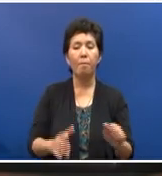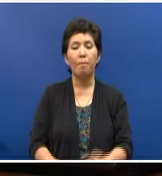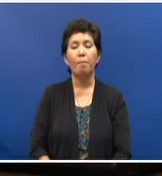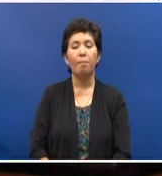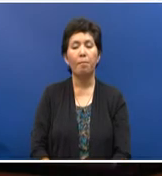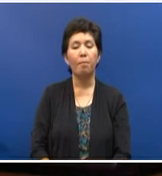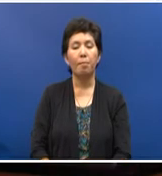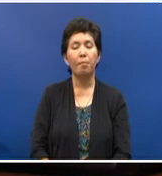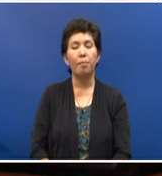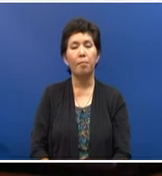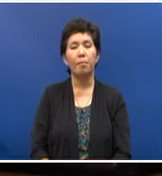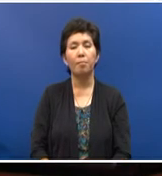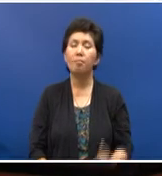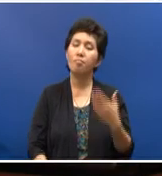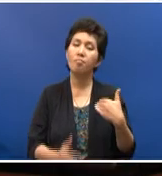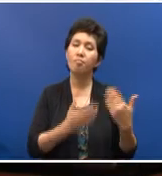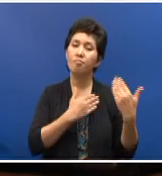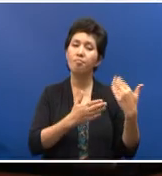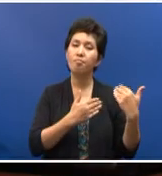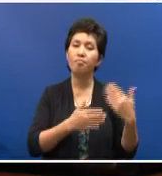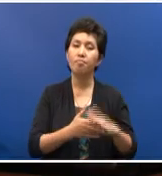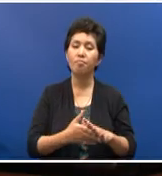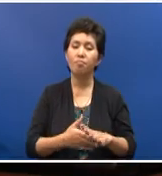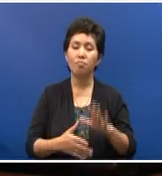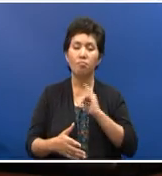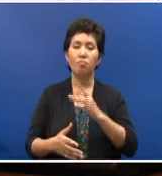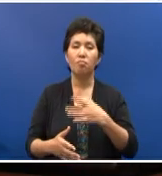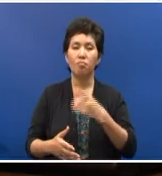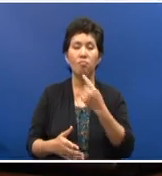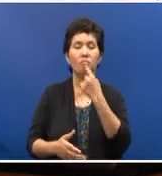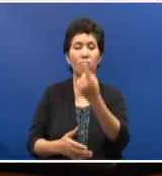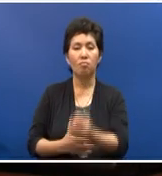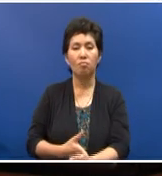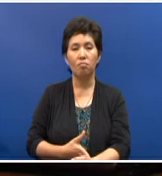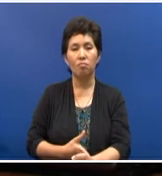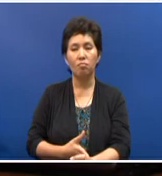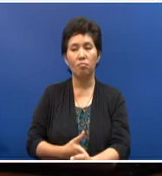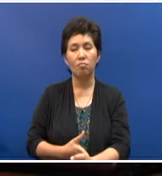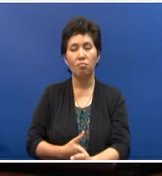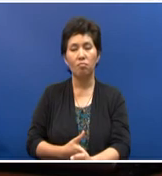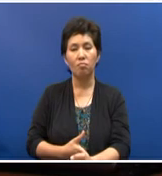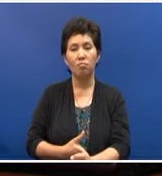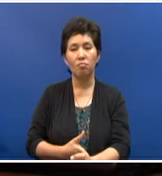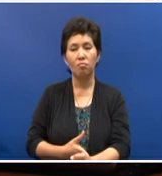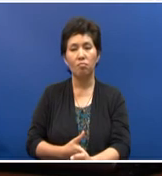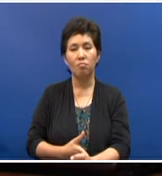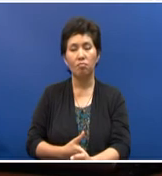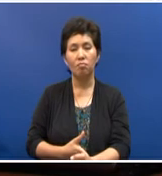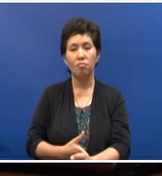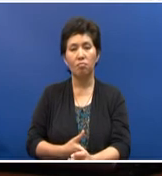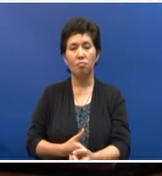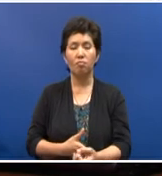Okay, previously, okay, I have informed you about Margaret Mead, right?